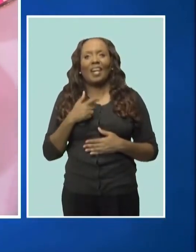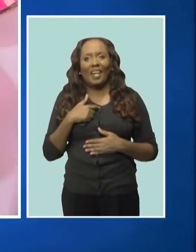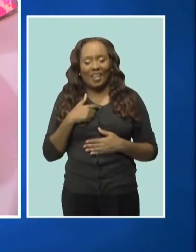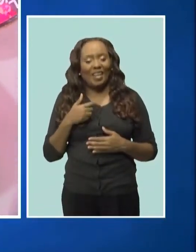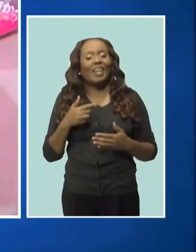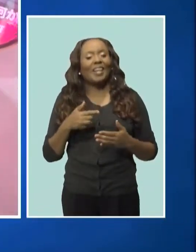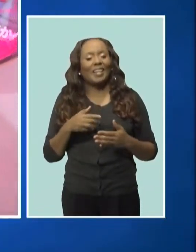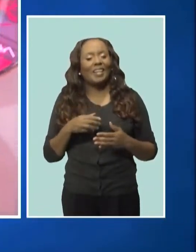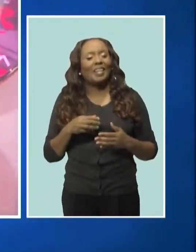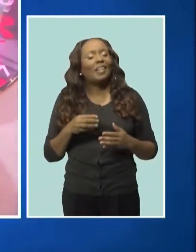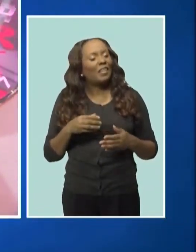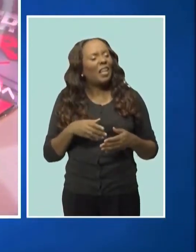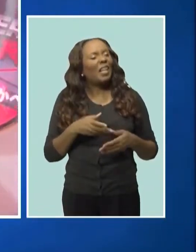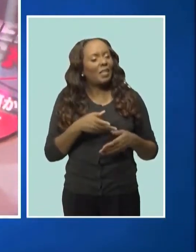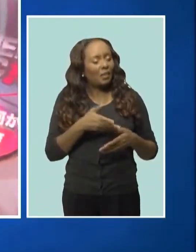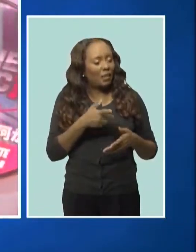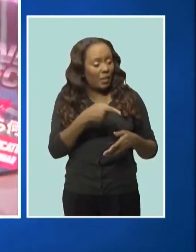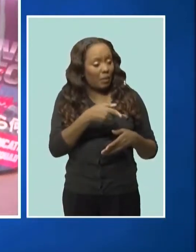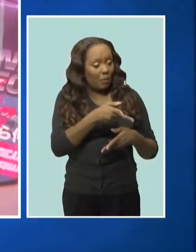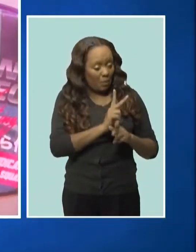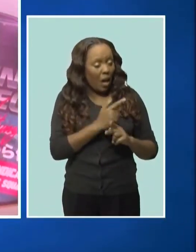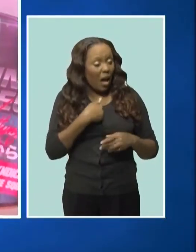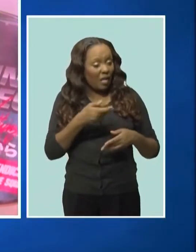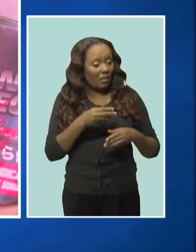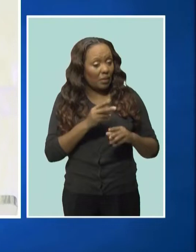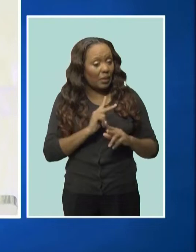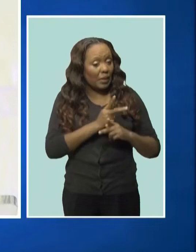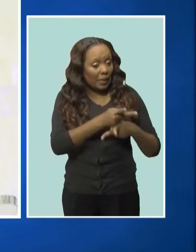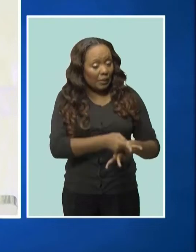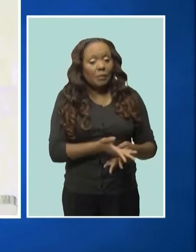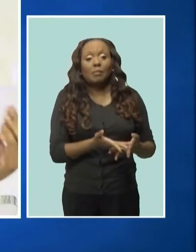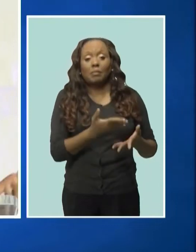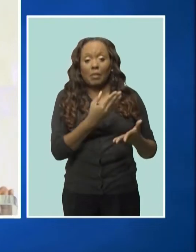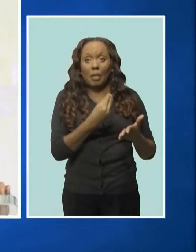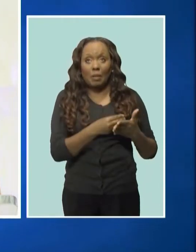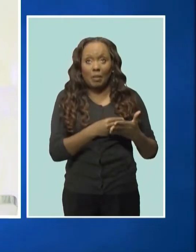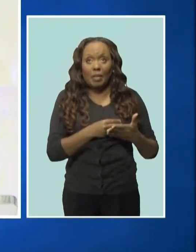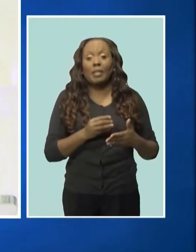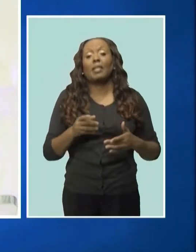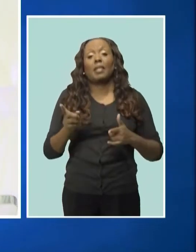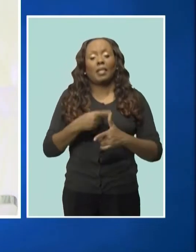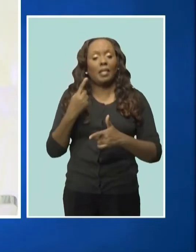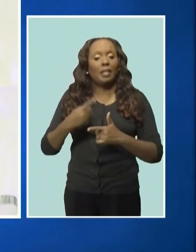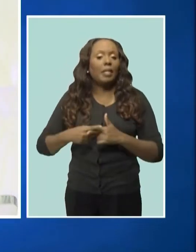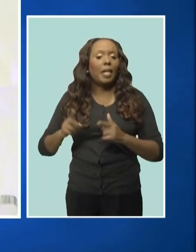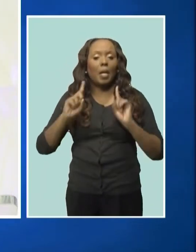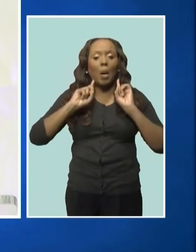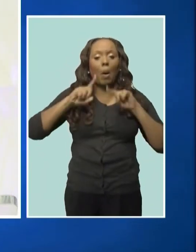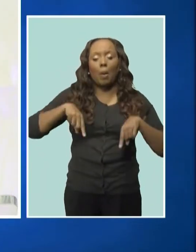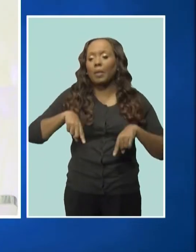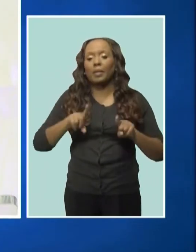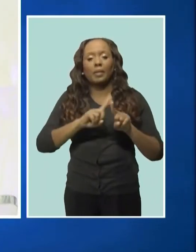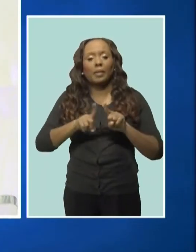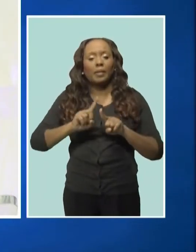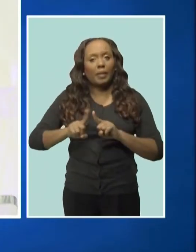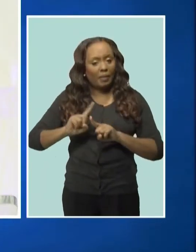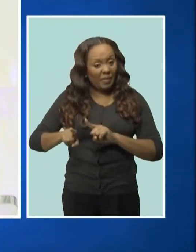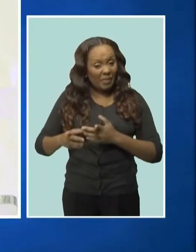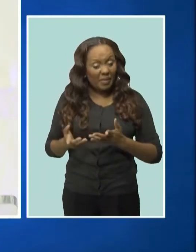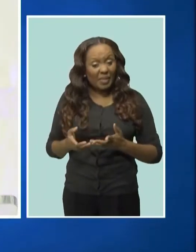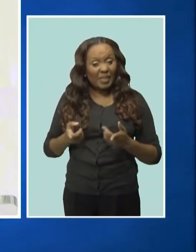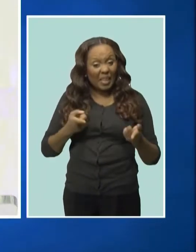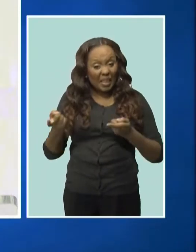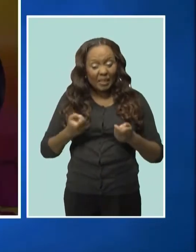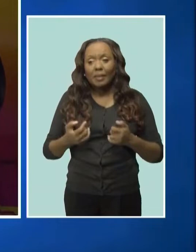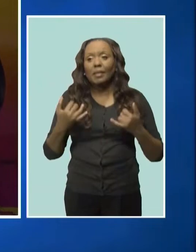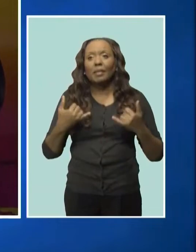Within 3 weeks, he sold out and reordered. He ordered, then listened to his customers and ordered roller skates. And from there, it's